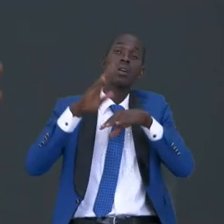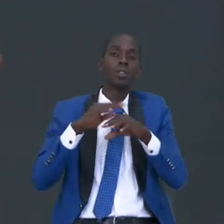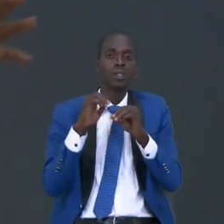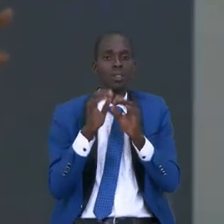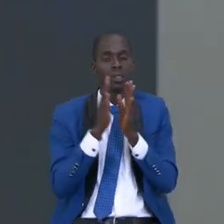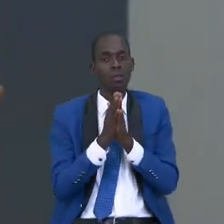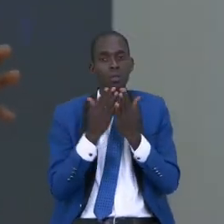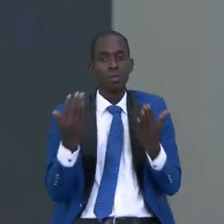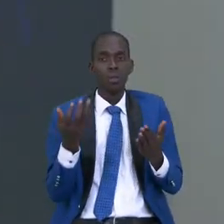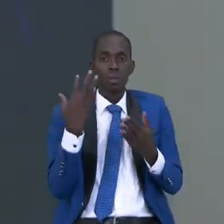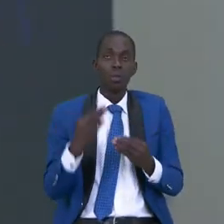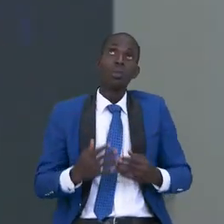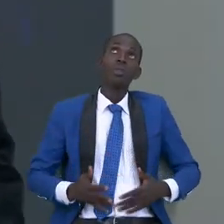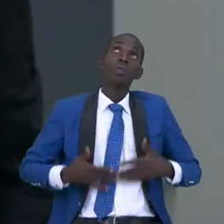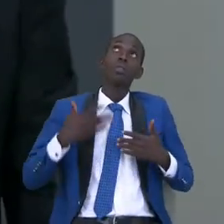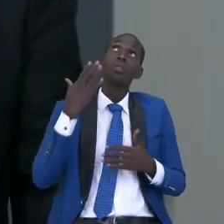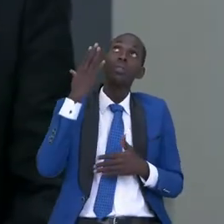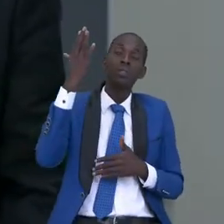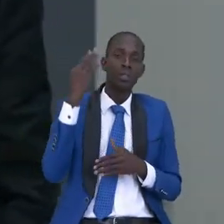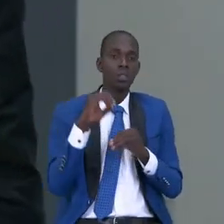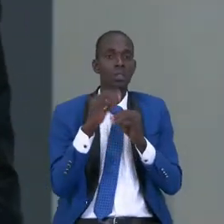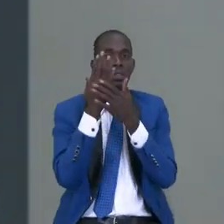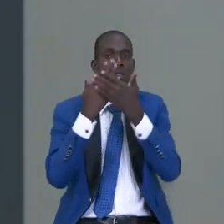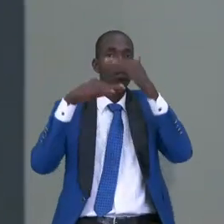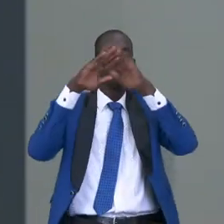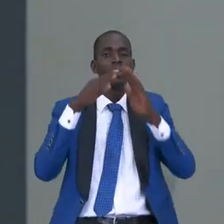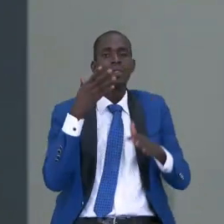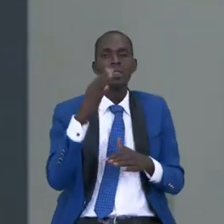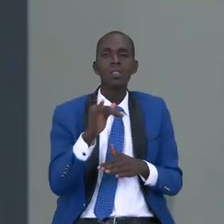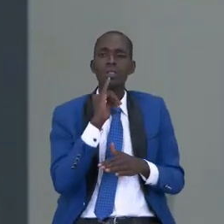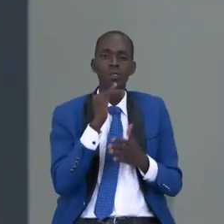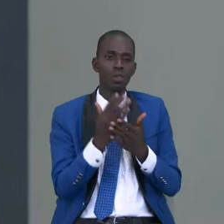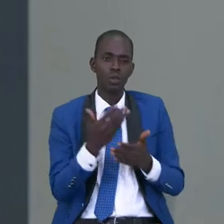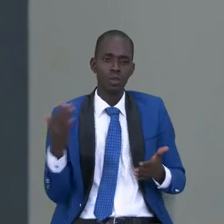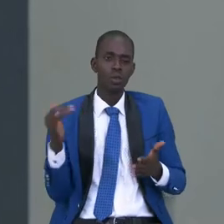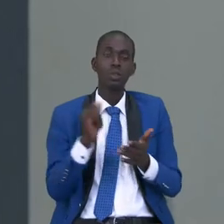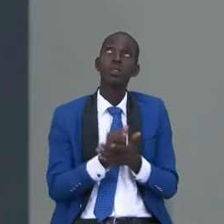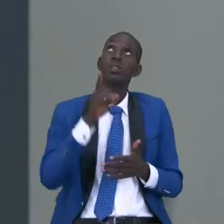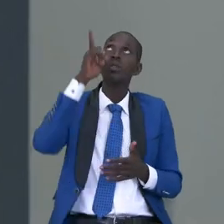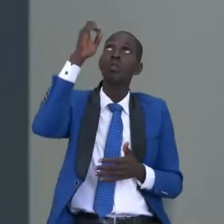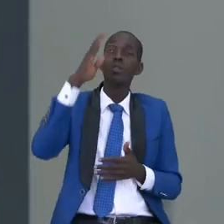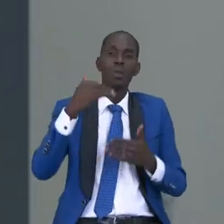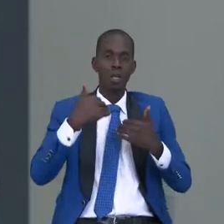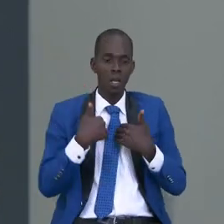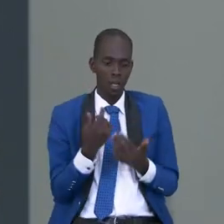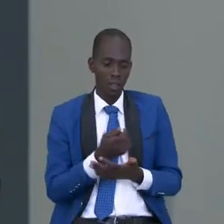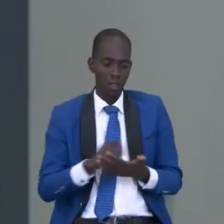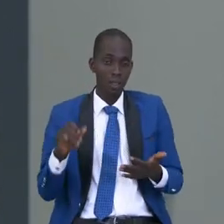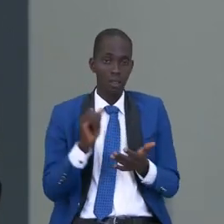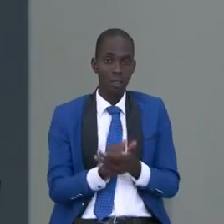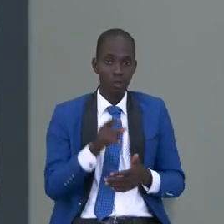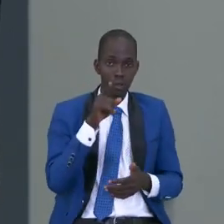of, in the book of life in heaven, there is something God has written that you